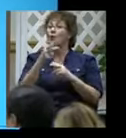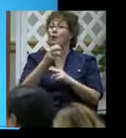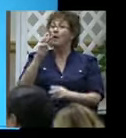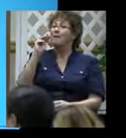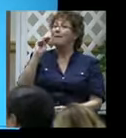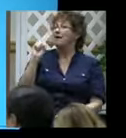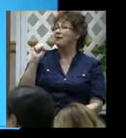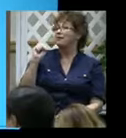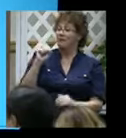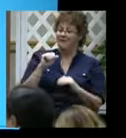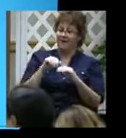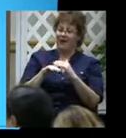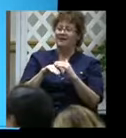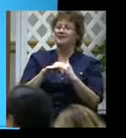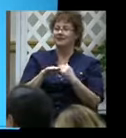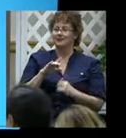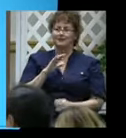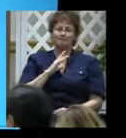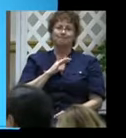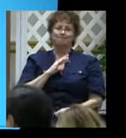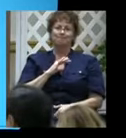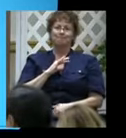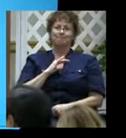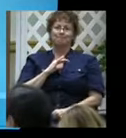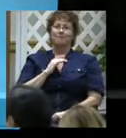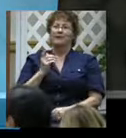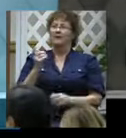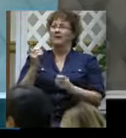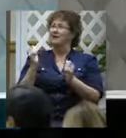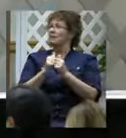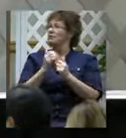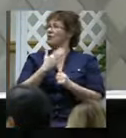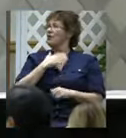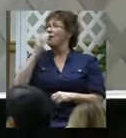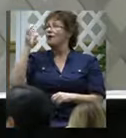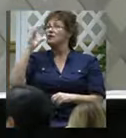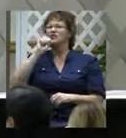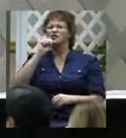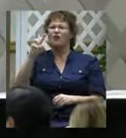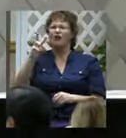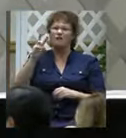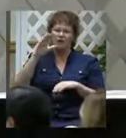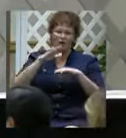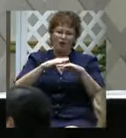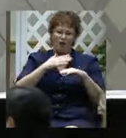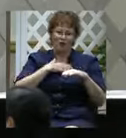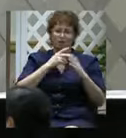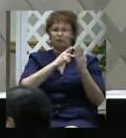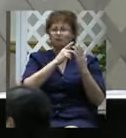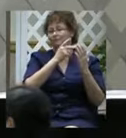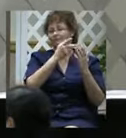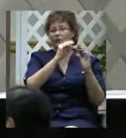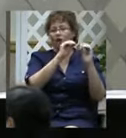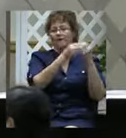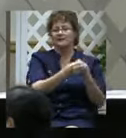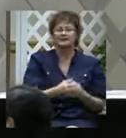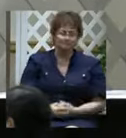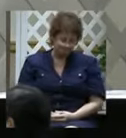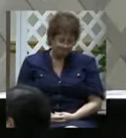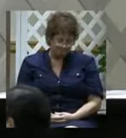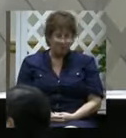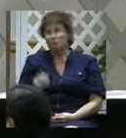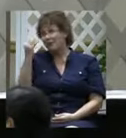an option that sometimes comes with our Office suite at work, so consider that. Some of the things